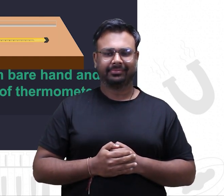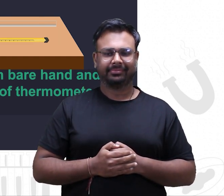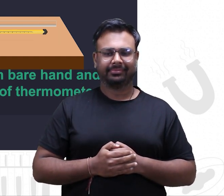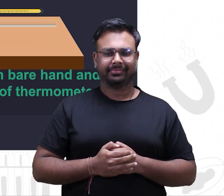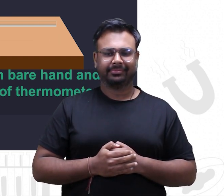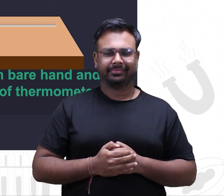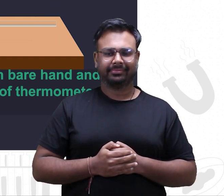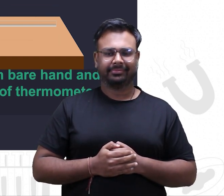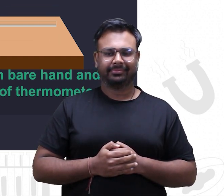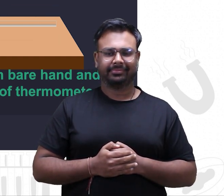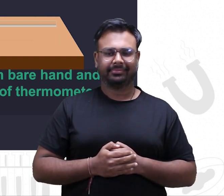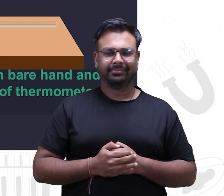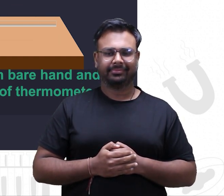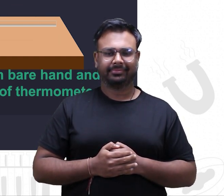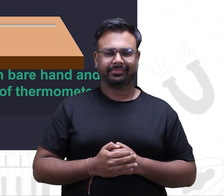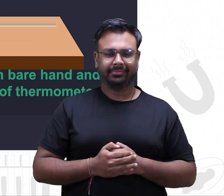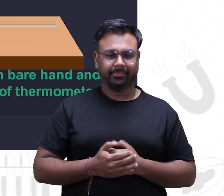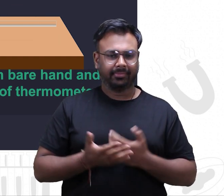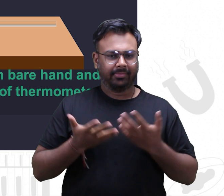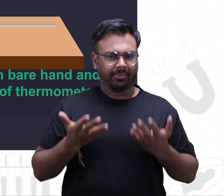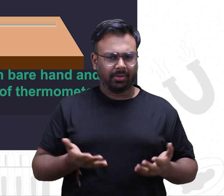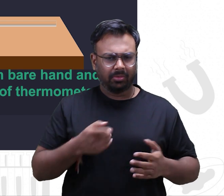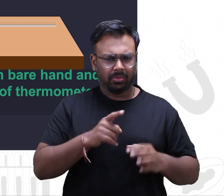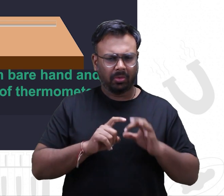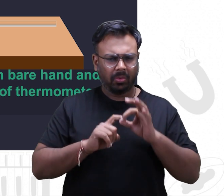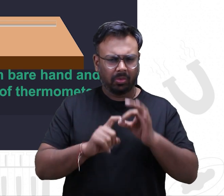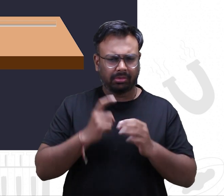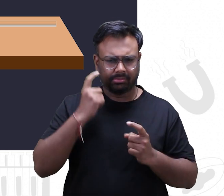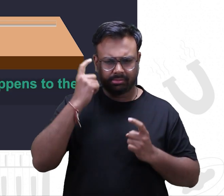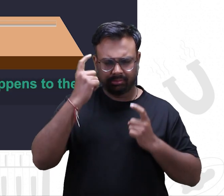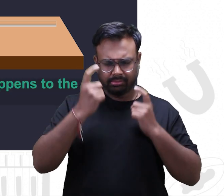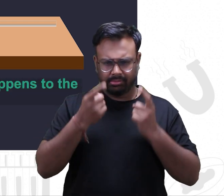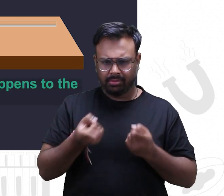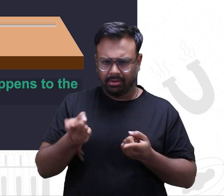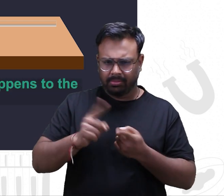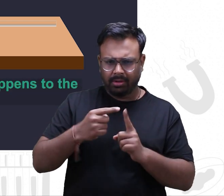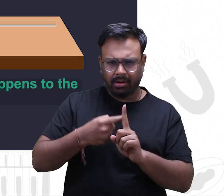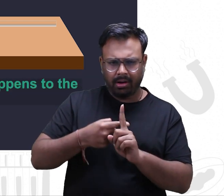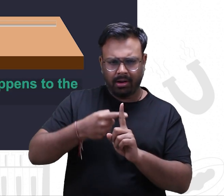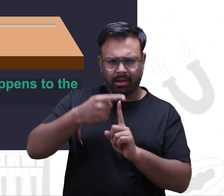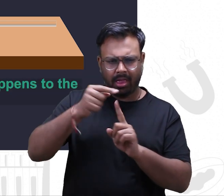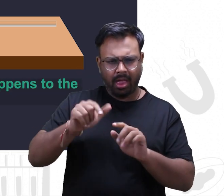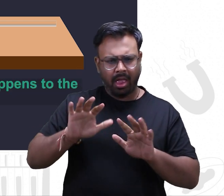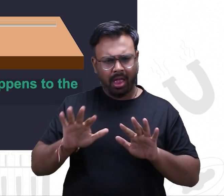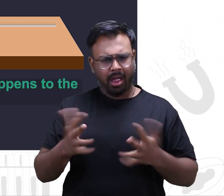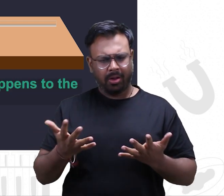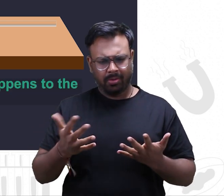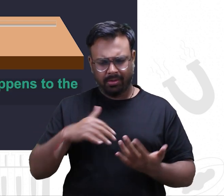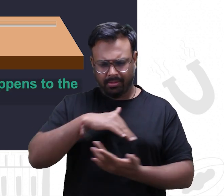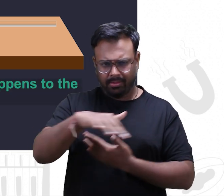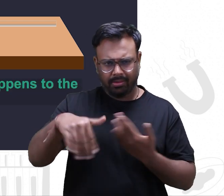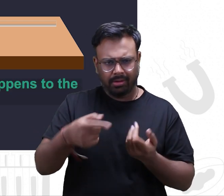can use the help of thermometer to check the temperature. Now, the question arises why the sudden